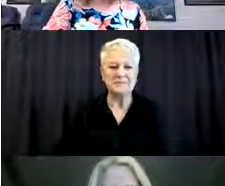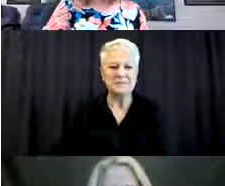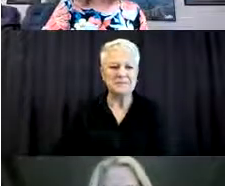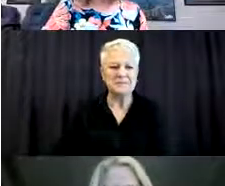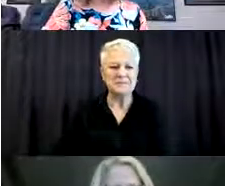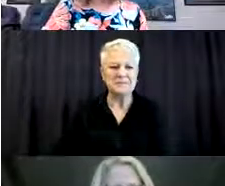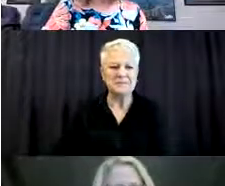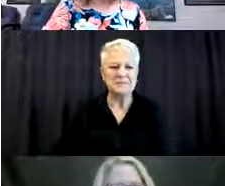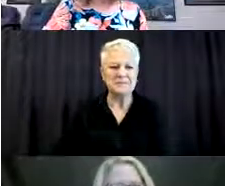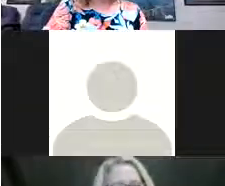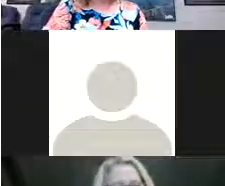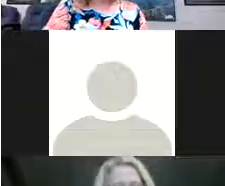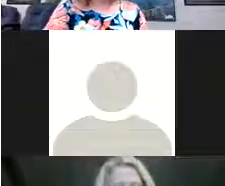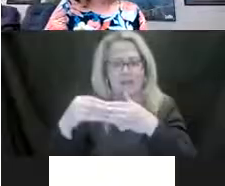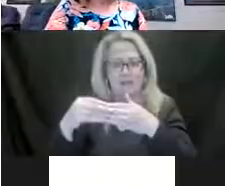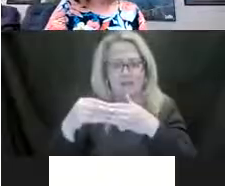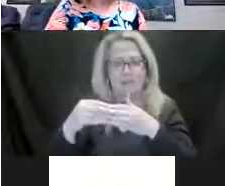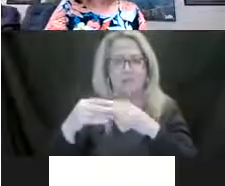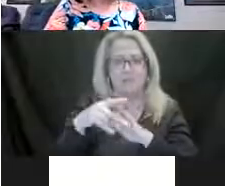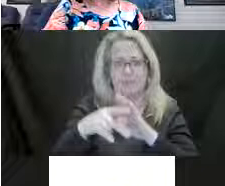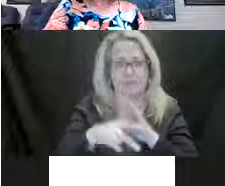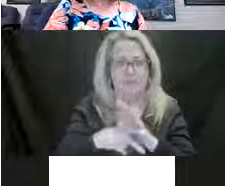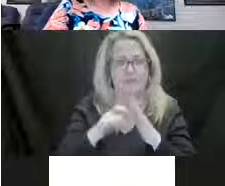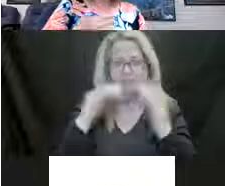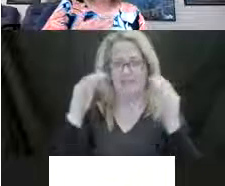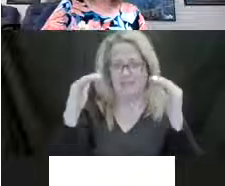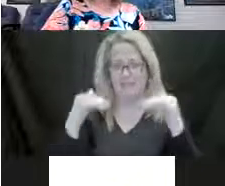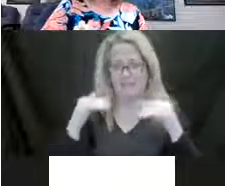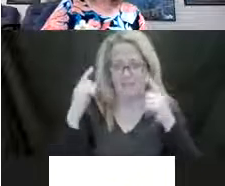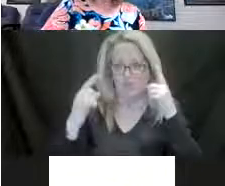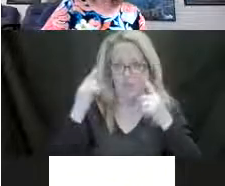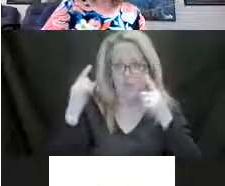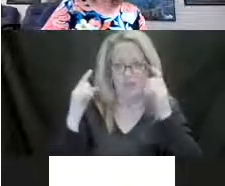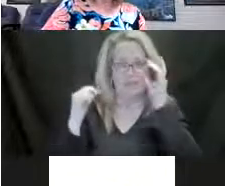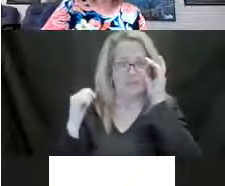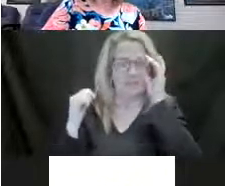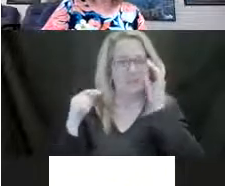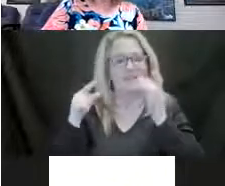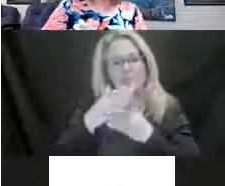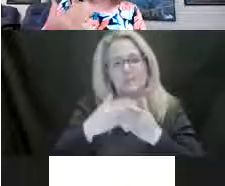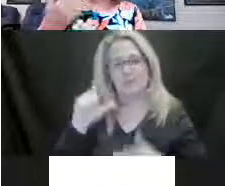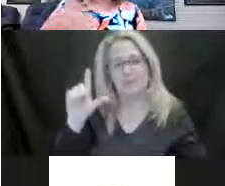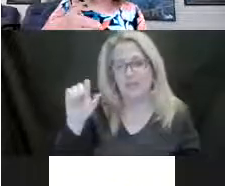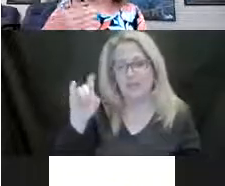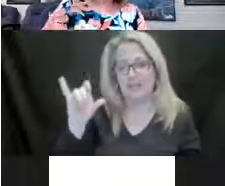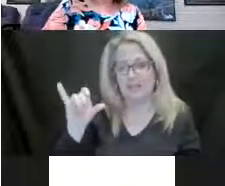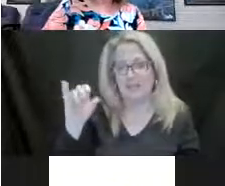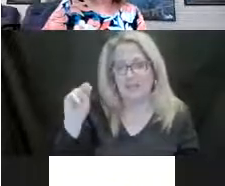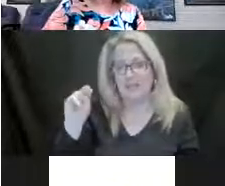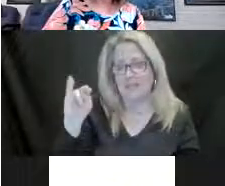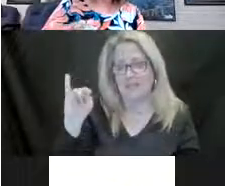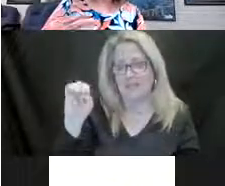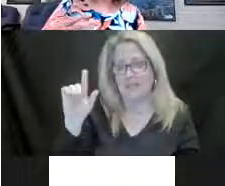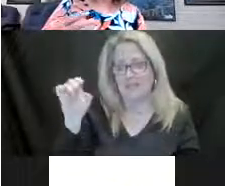Guiding principles is our next thought. And these are ones that Lilli Nielsen came up with when she was